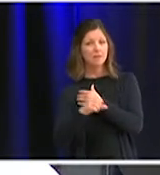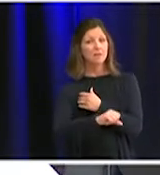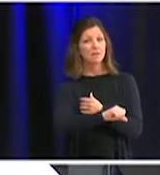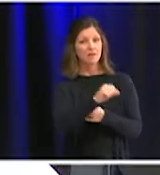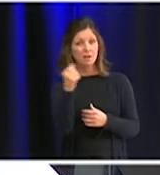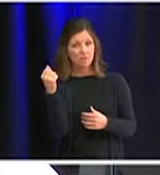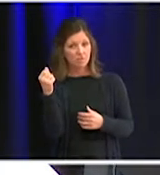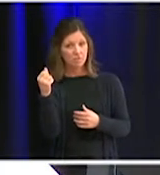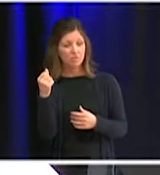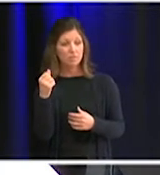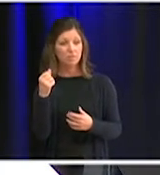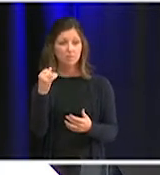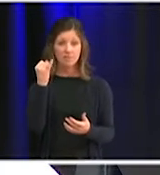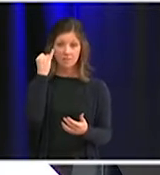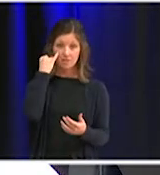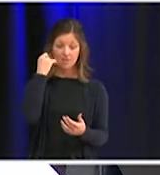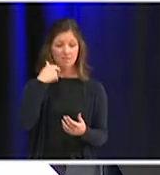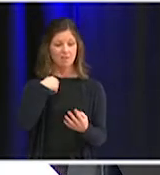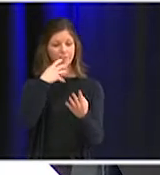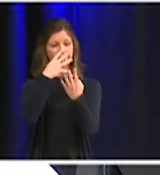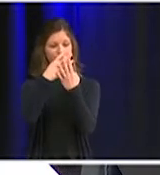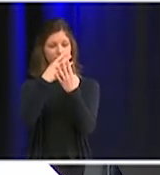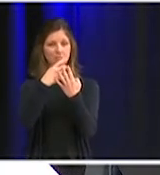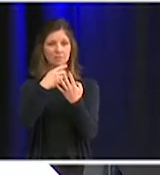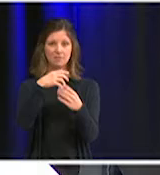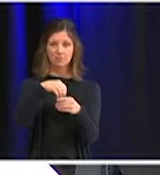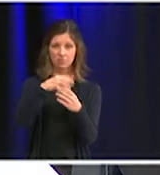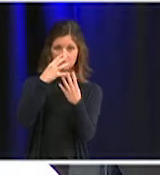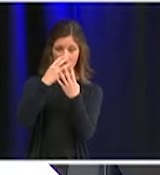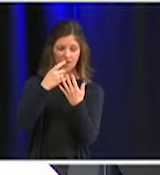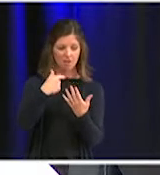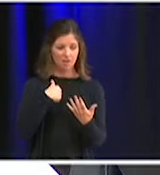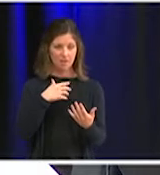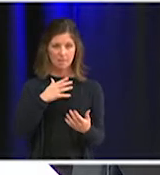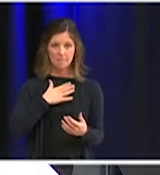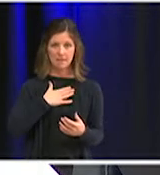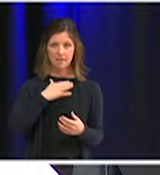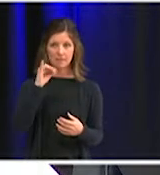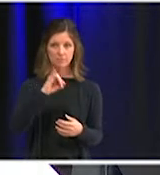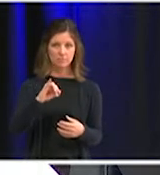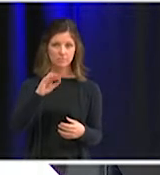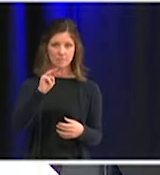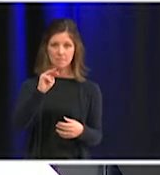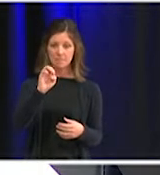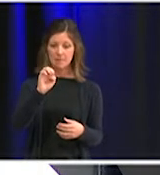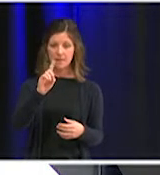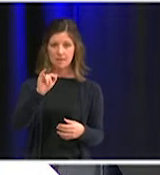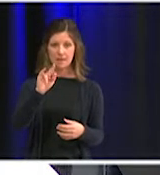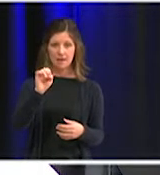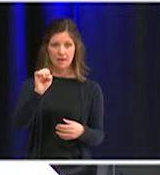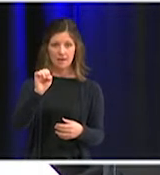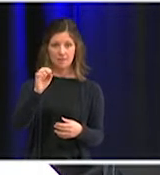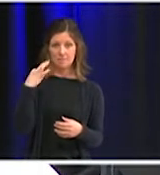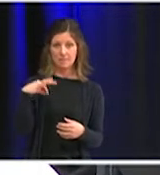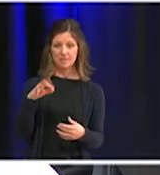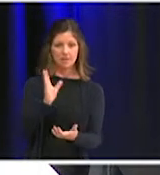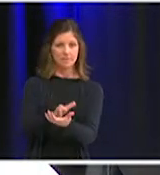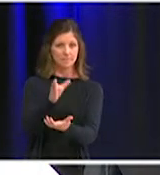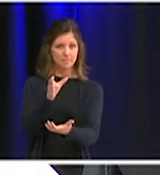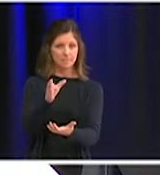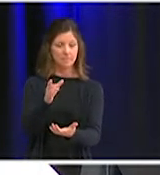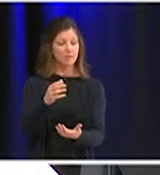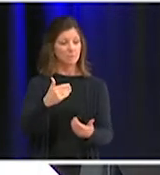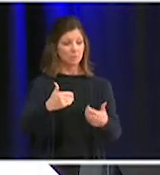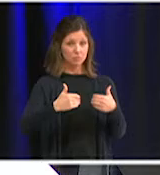you become an inmate in our county jail, you lose all of your Medicaid benefits. Once you go into our juvenile detention center,